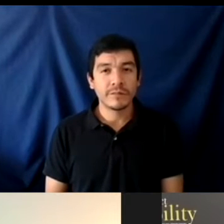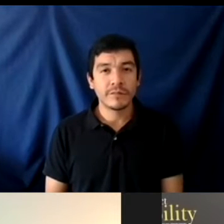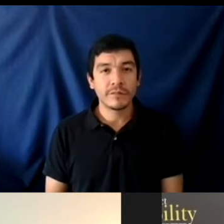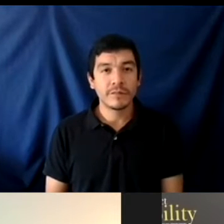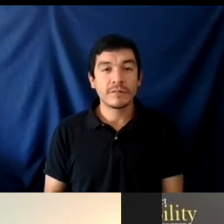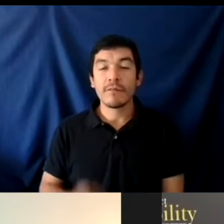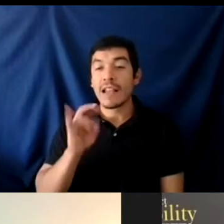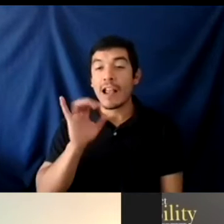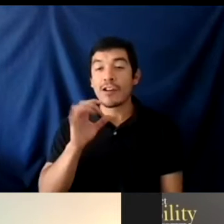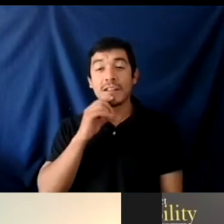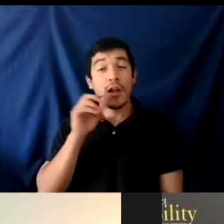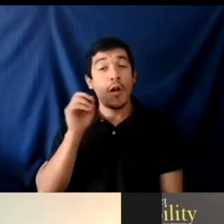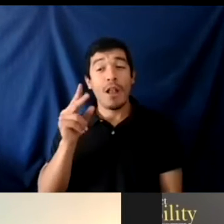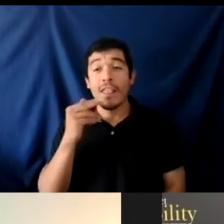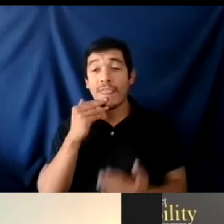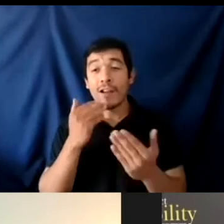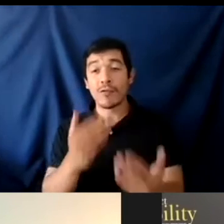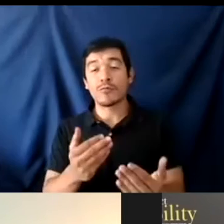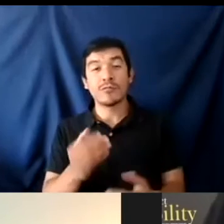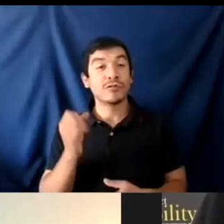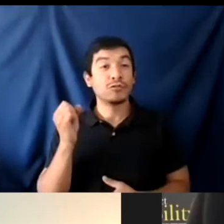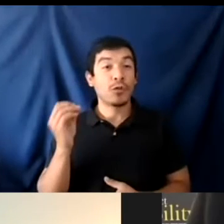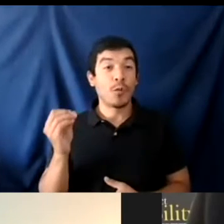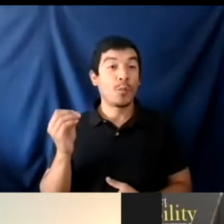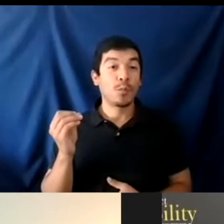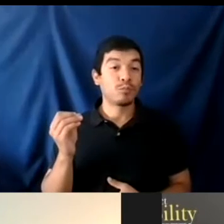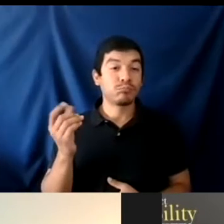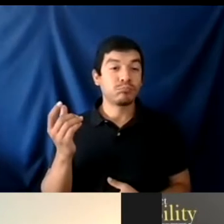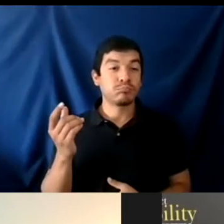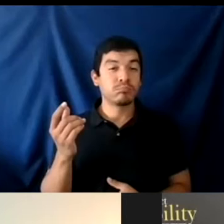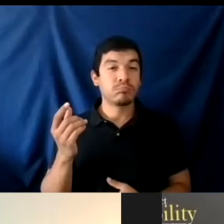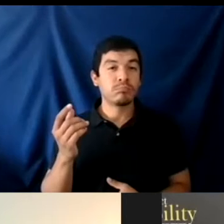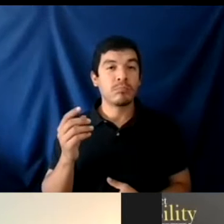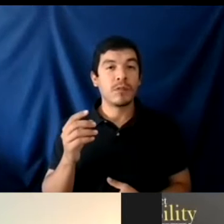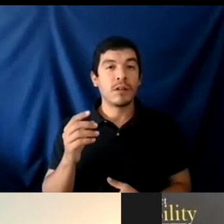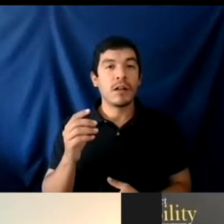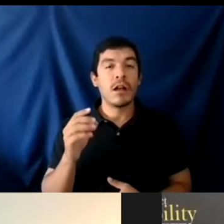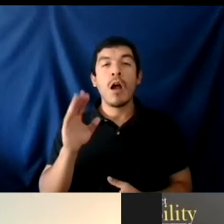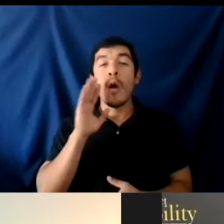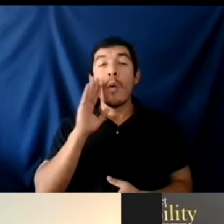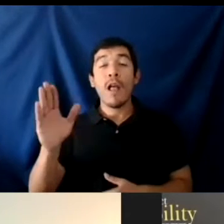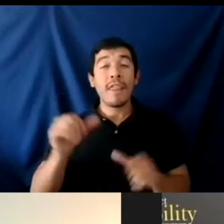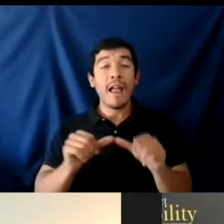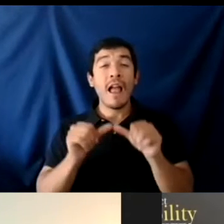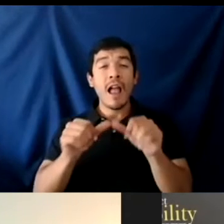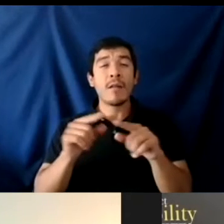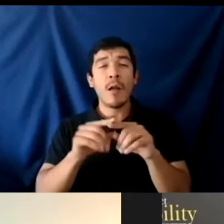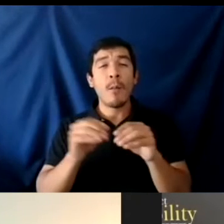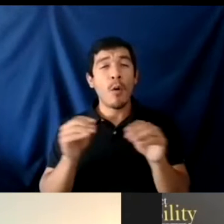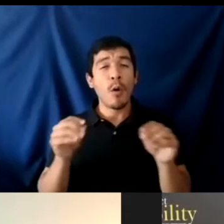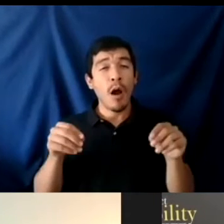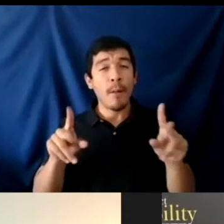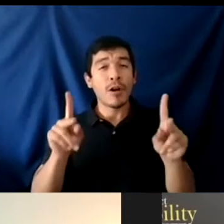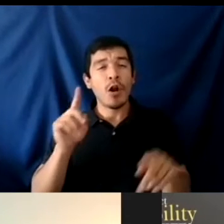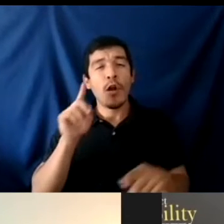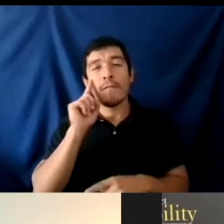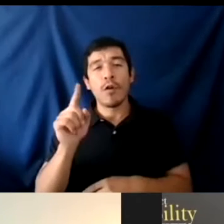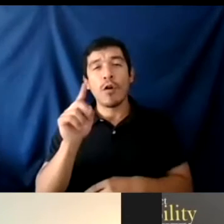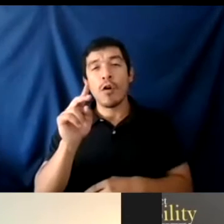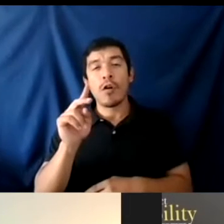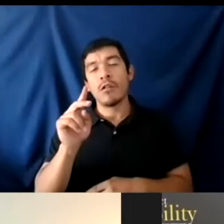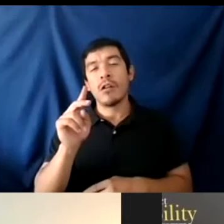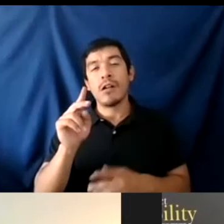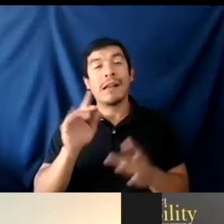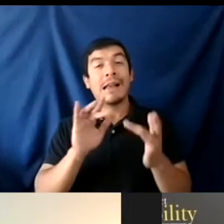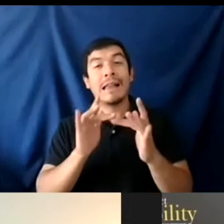Okay, thank you. So will there continue to be more opportunities for virtual community